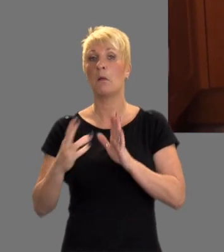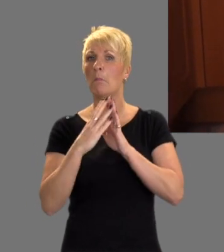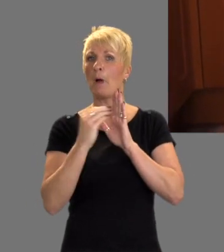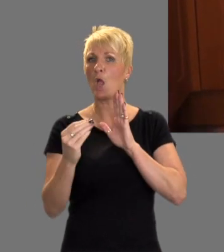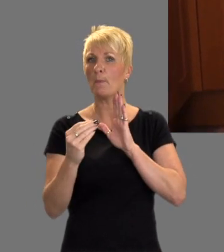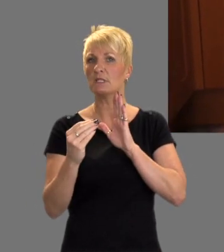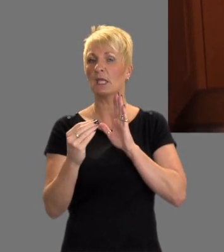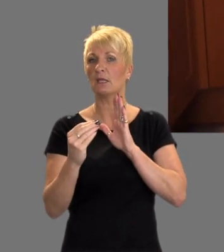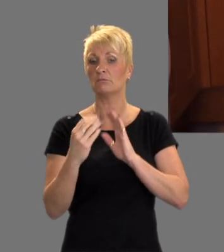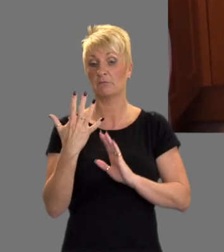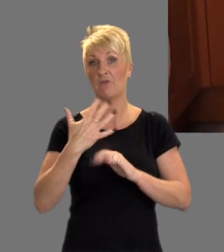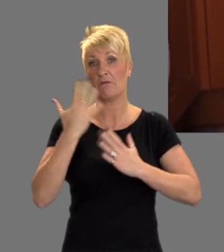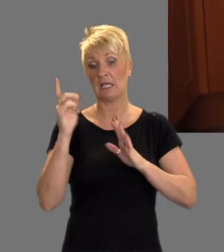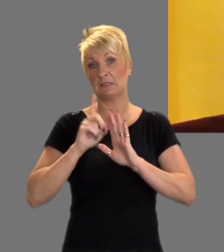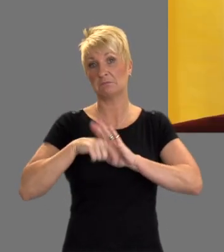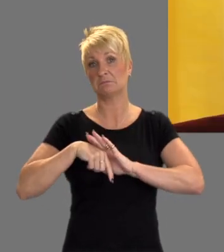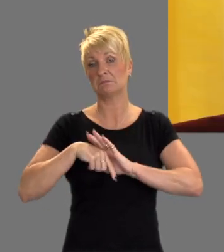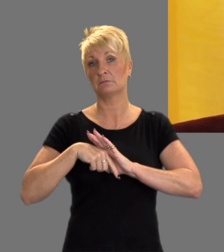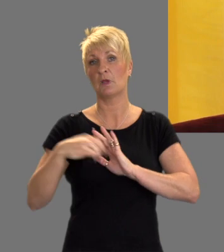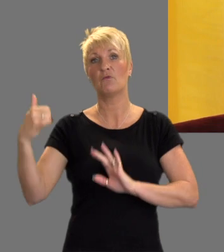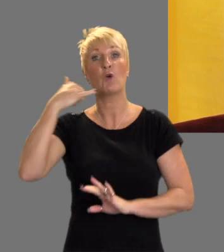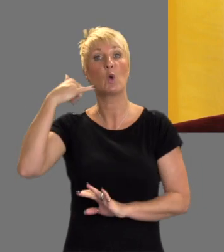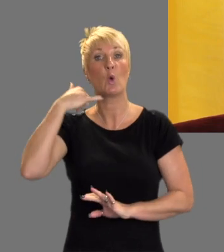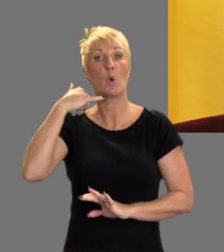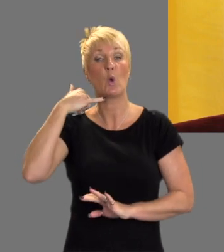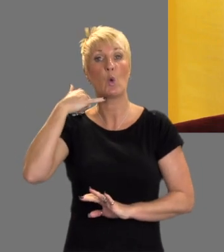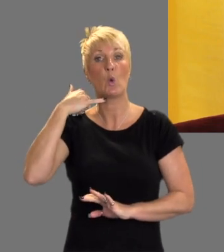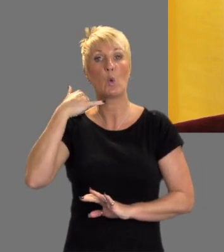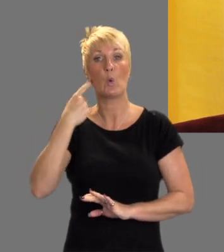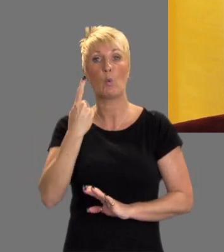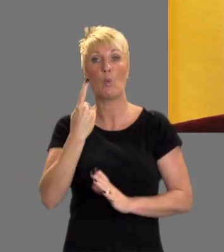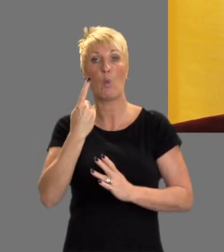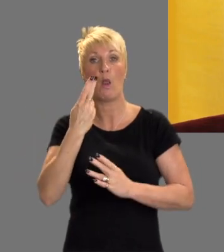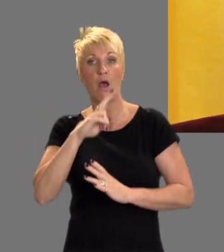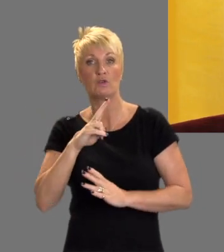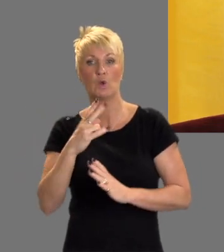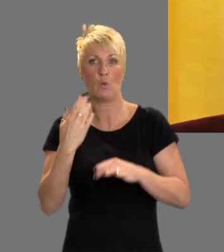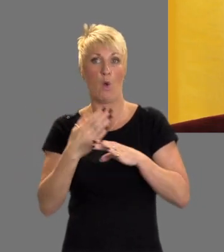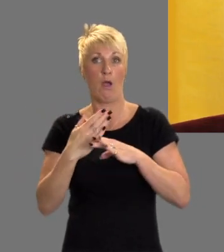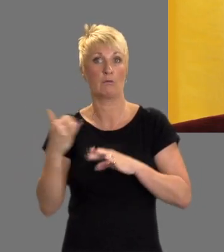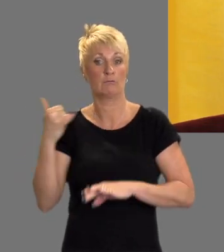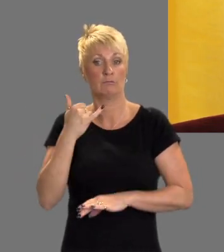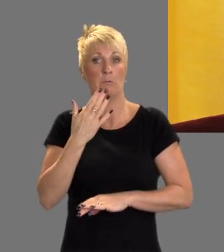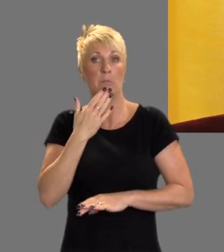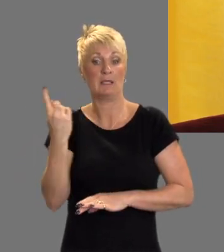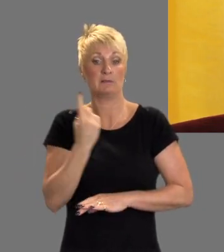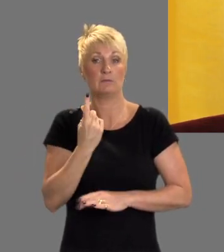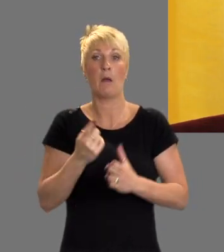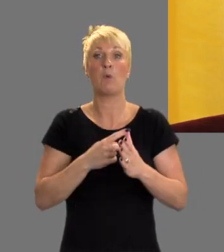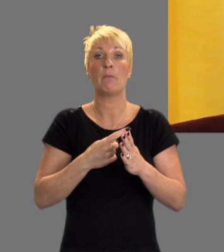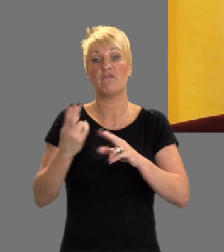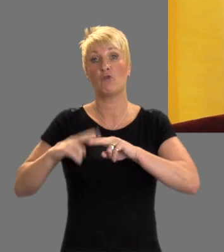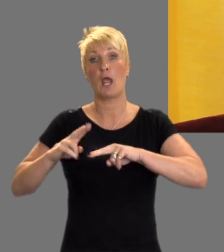biopsy. 5 days later, then I got a phone call one afternoon when I was at work saying, could you come in for an appointment